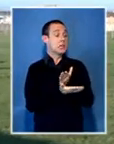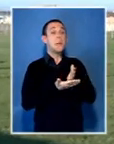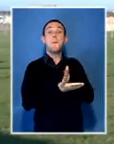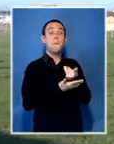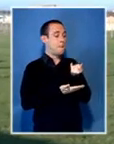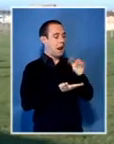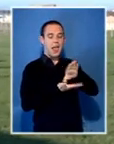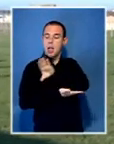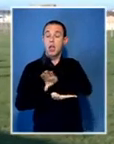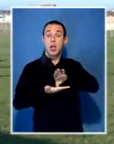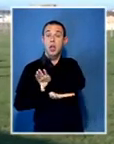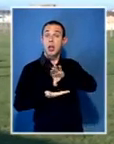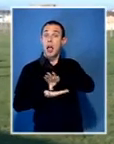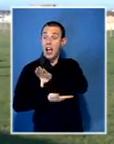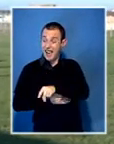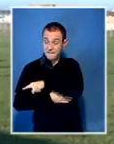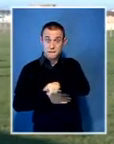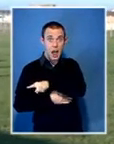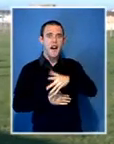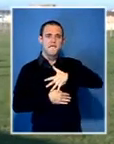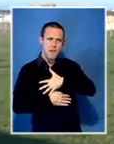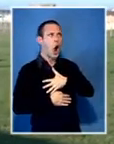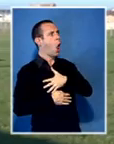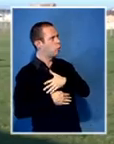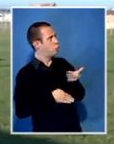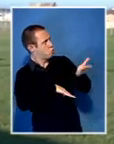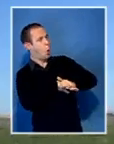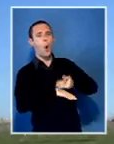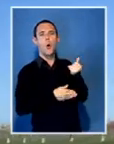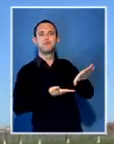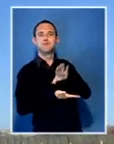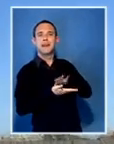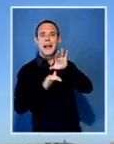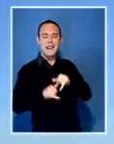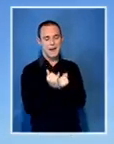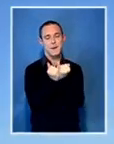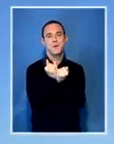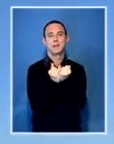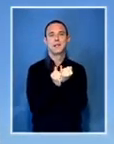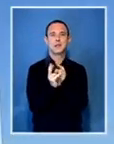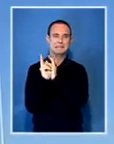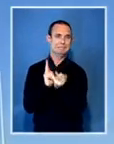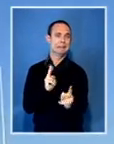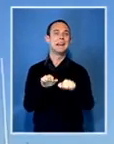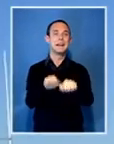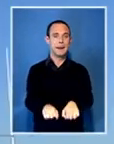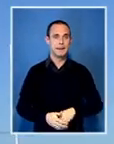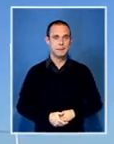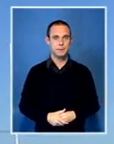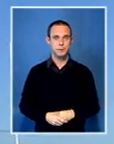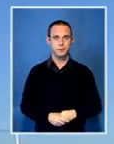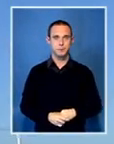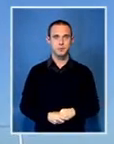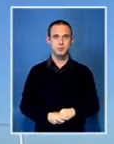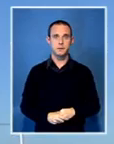it feels with proper funding and resources, the team could compete better and against anyone. Ifwe Poti, SABC